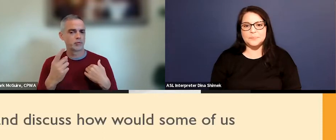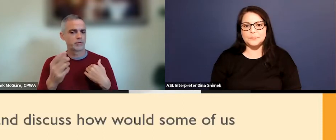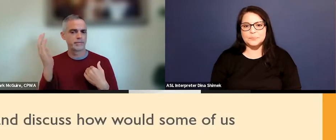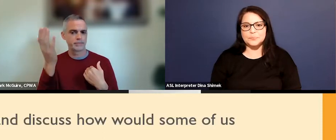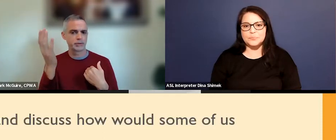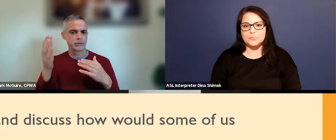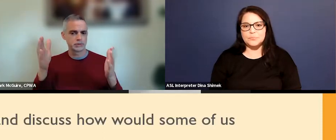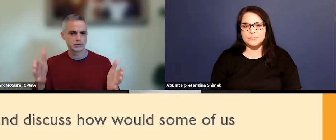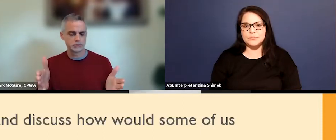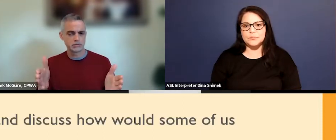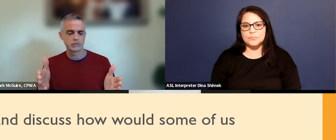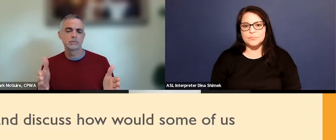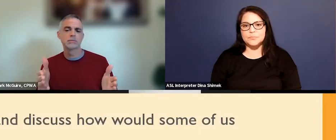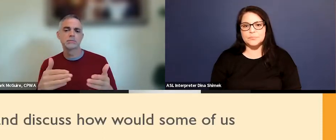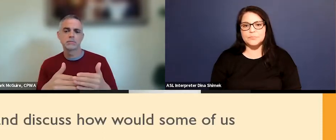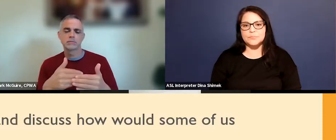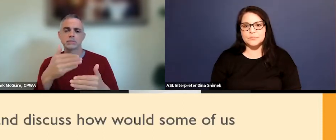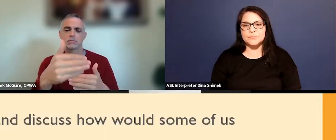out.